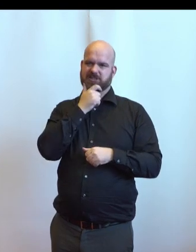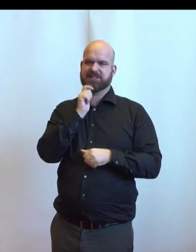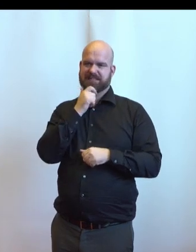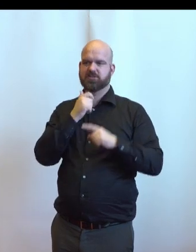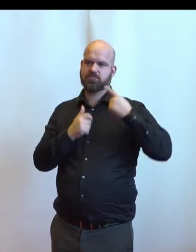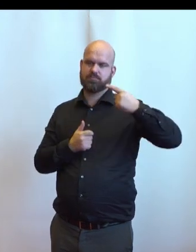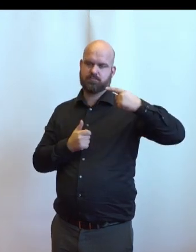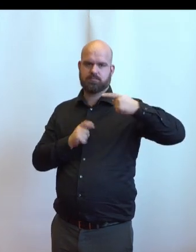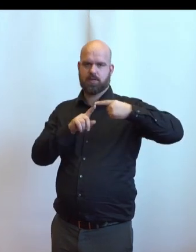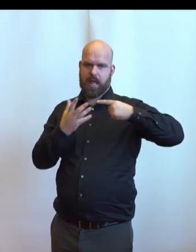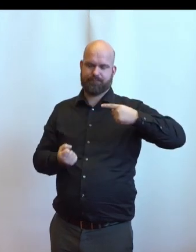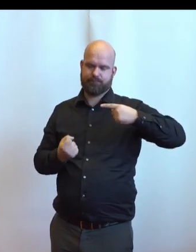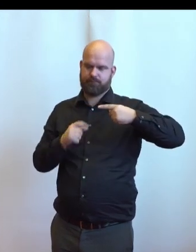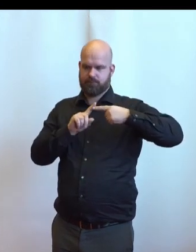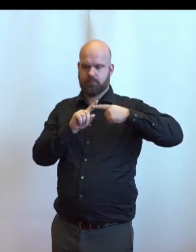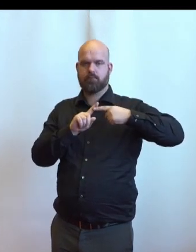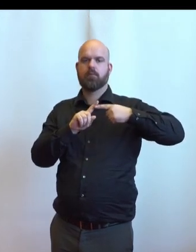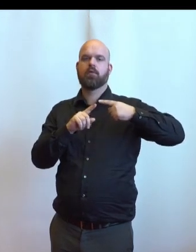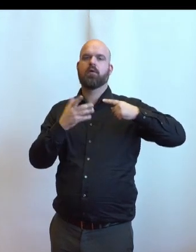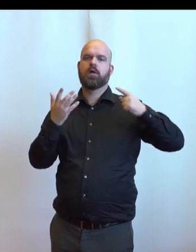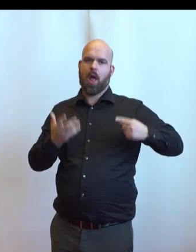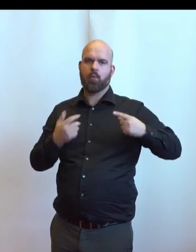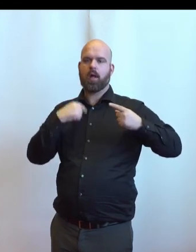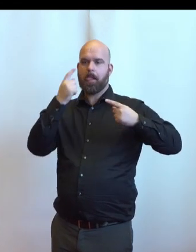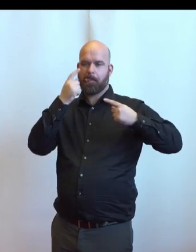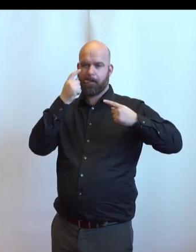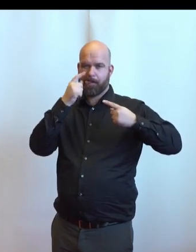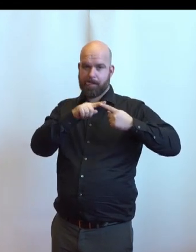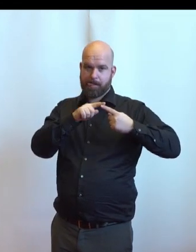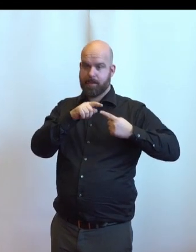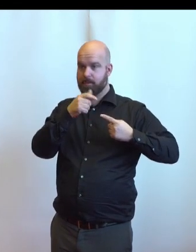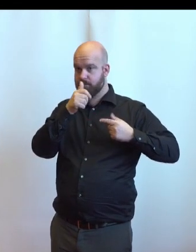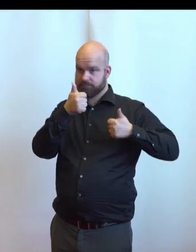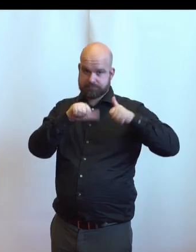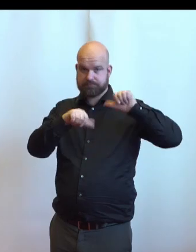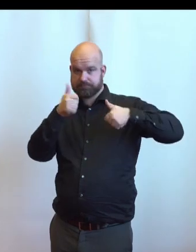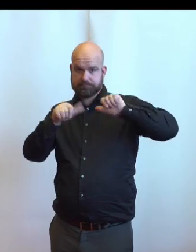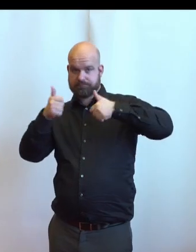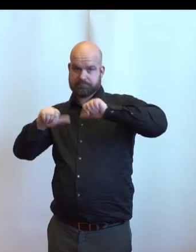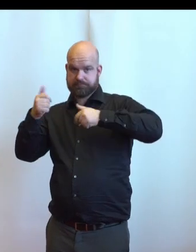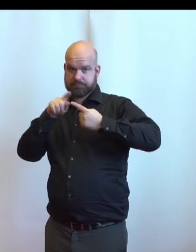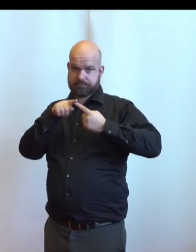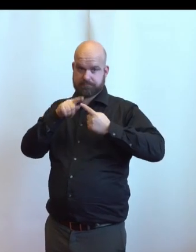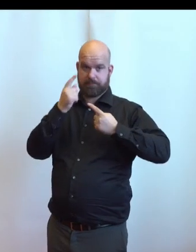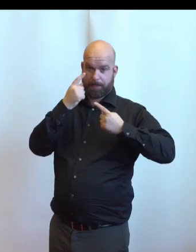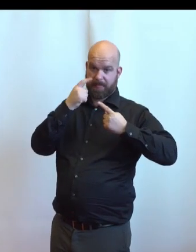we are testing some ideas. We are going to try to test on our people and have